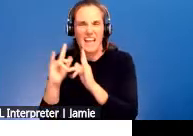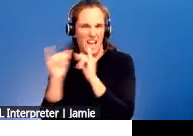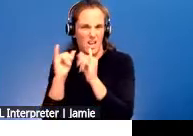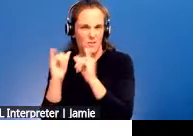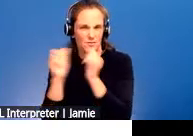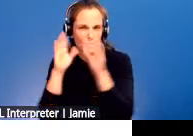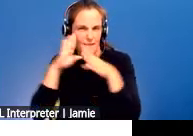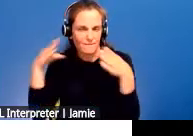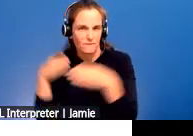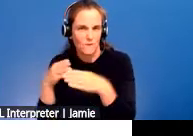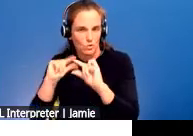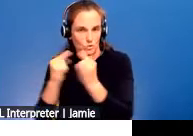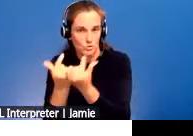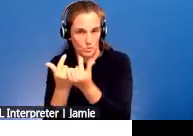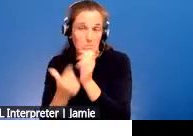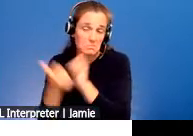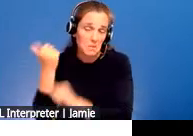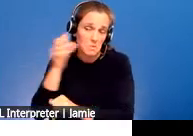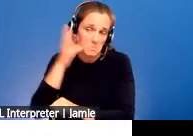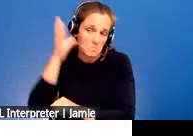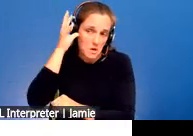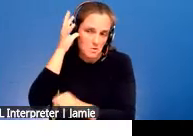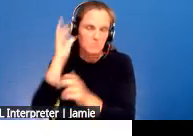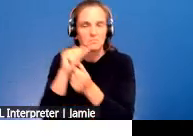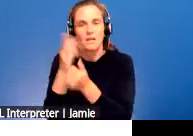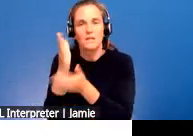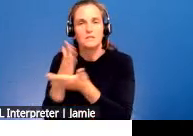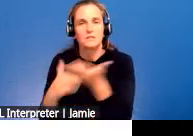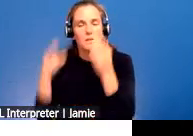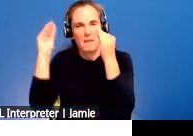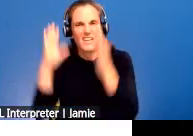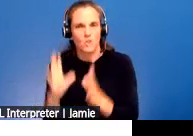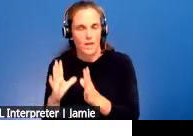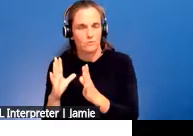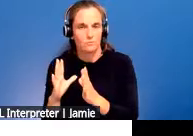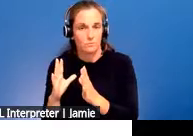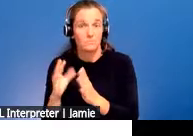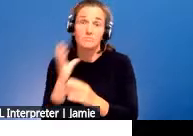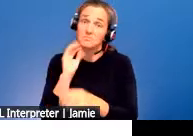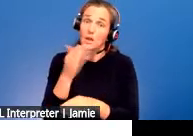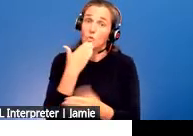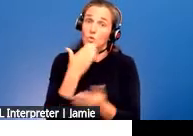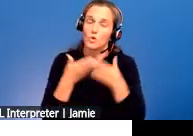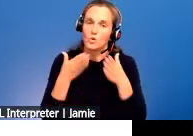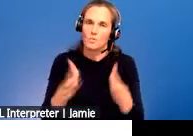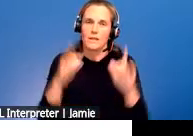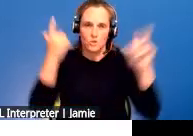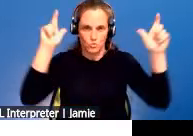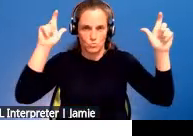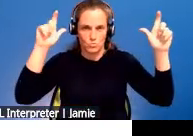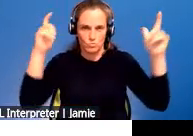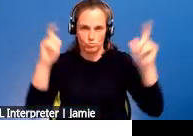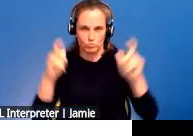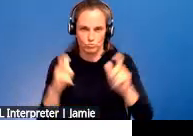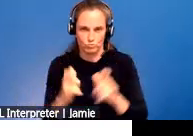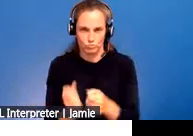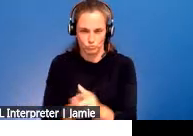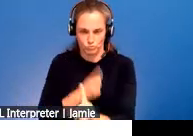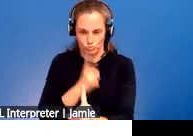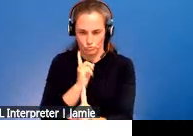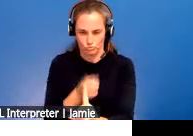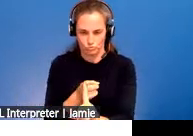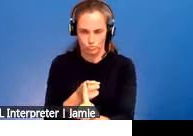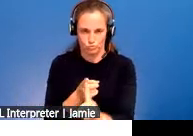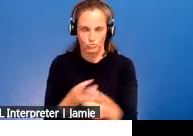with parents and also with some educators. And that was a really good way to drill down a little bit further and get more